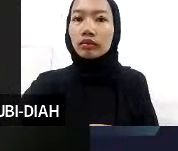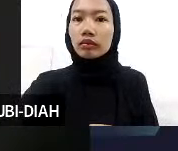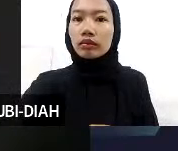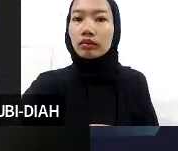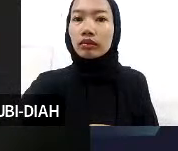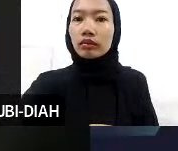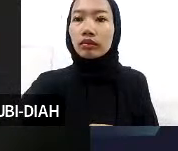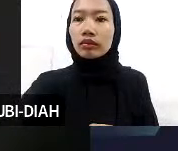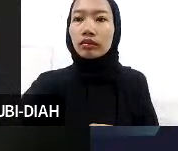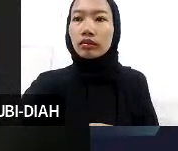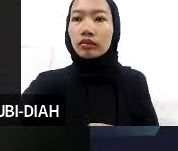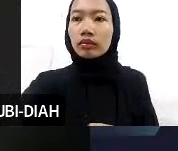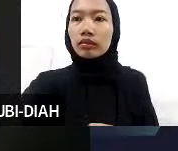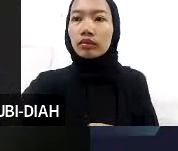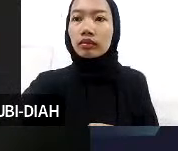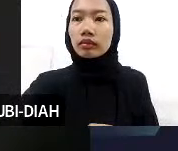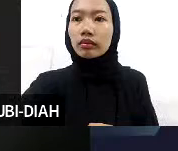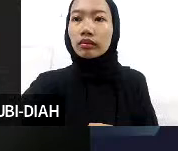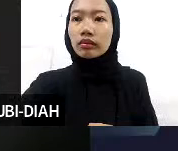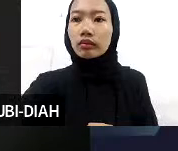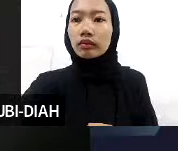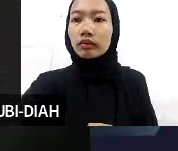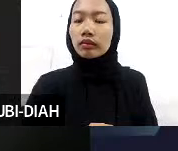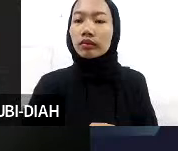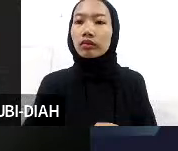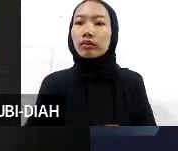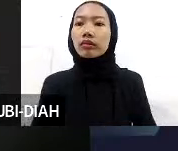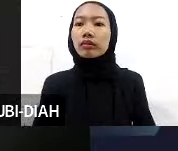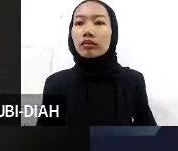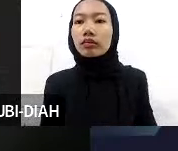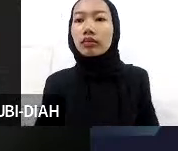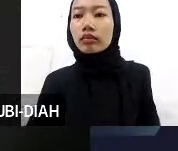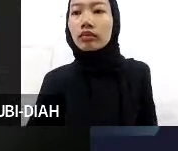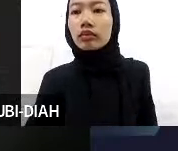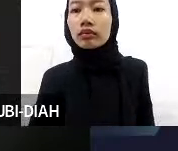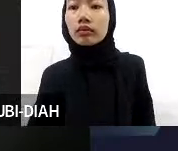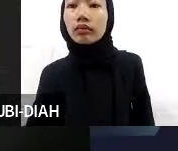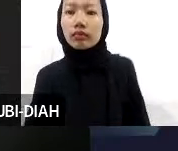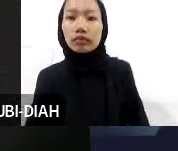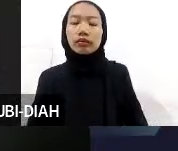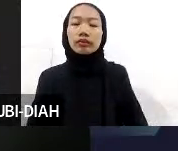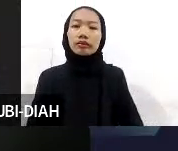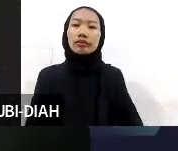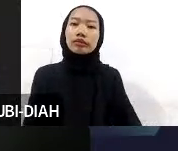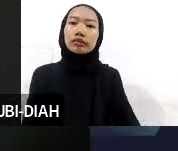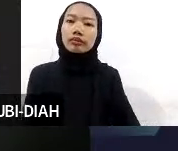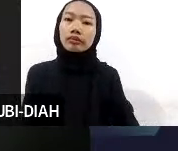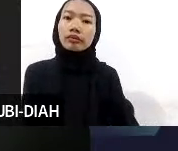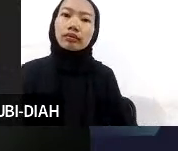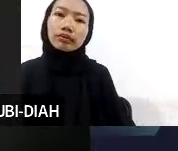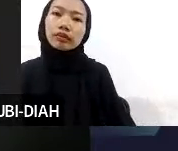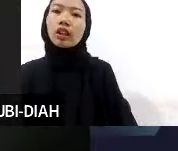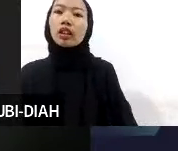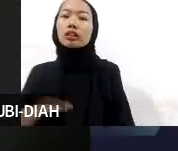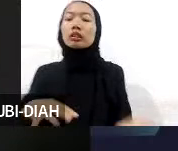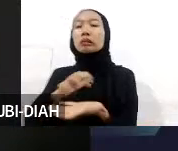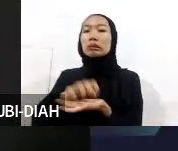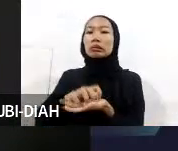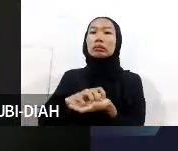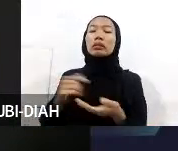You know, the coins they gave me didn't even pay for the second cup of coffee that I had to throw the other one away.